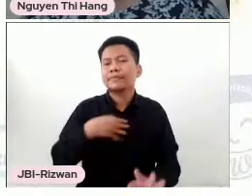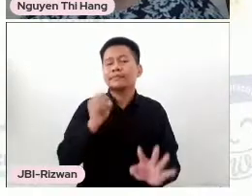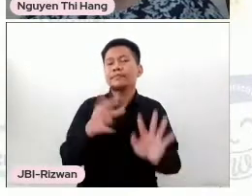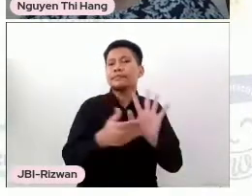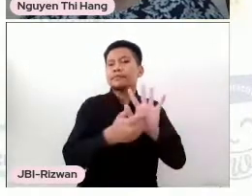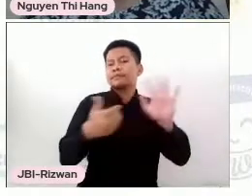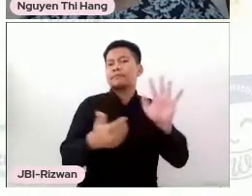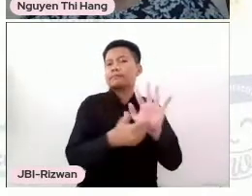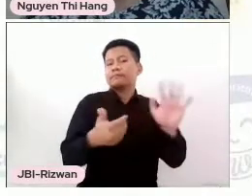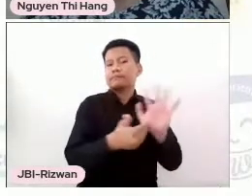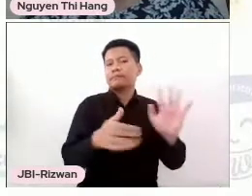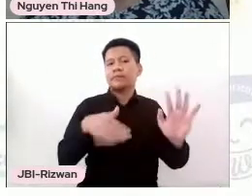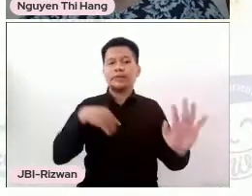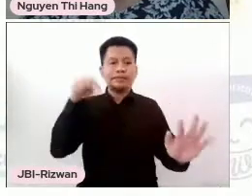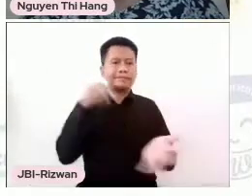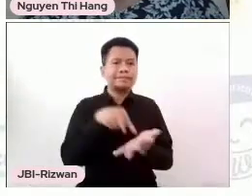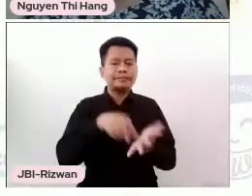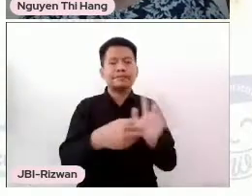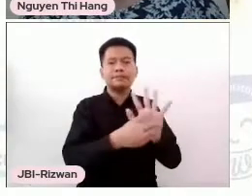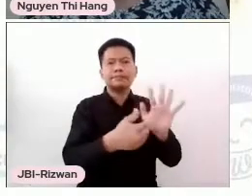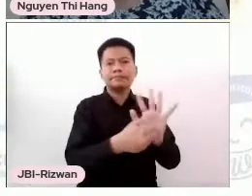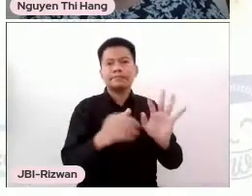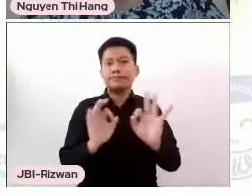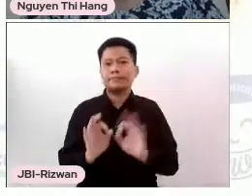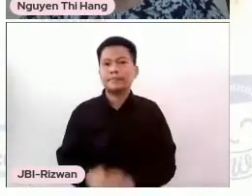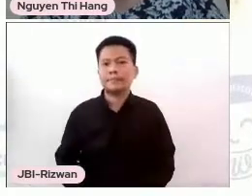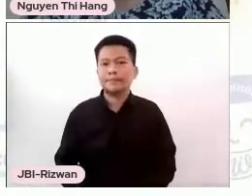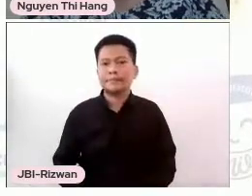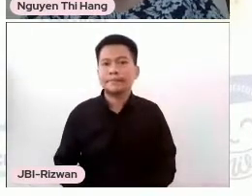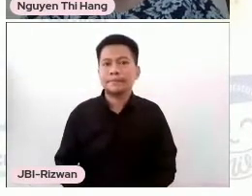you. Okay.